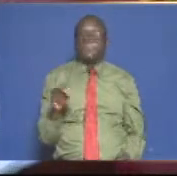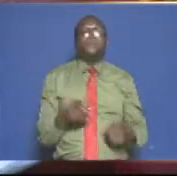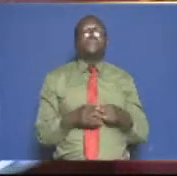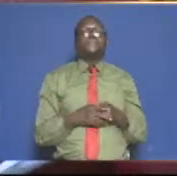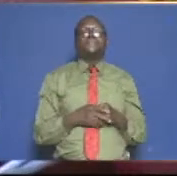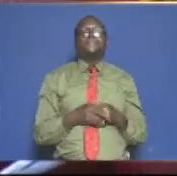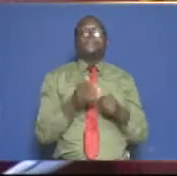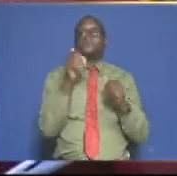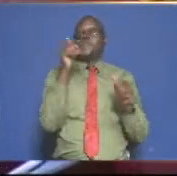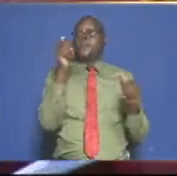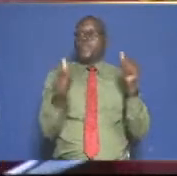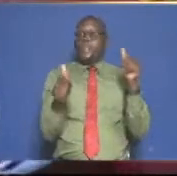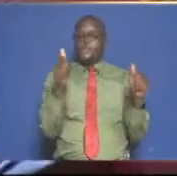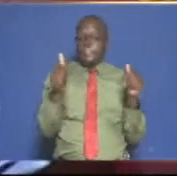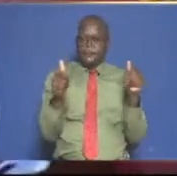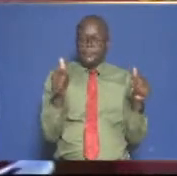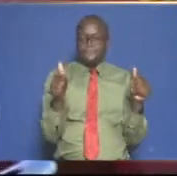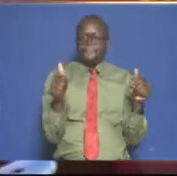2019-2020, which